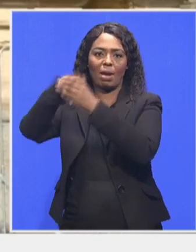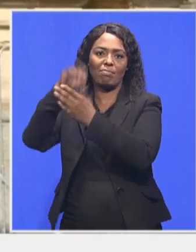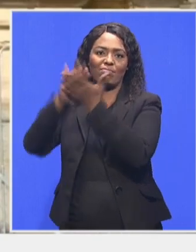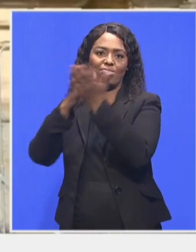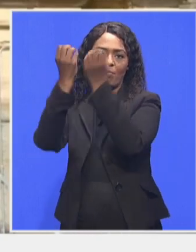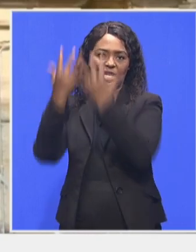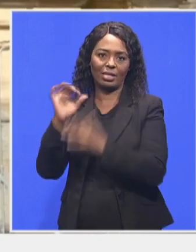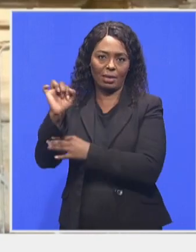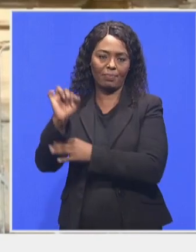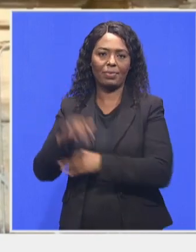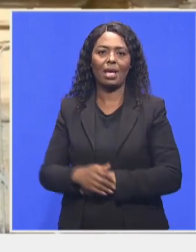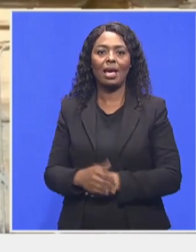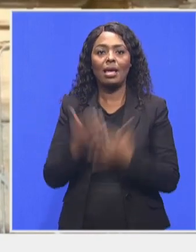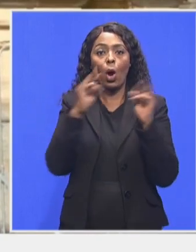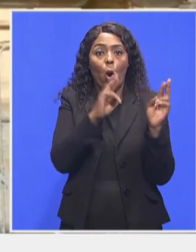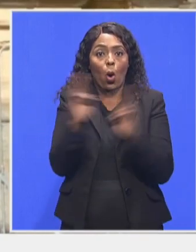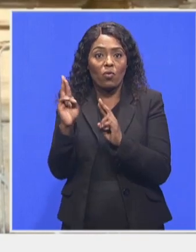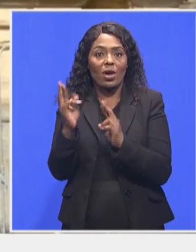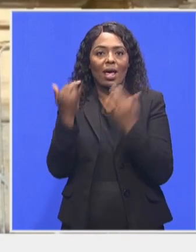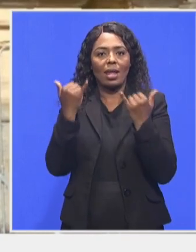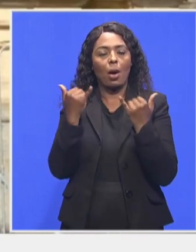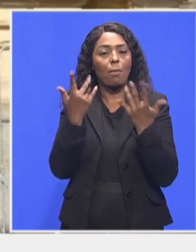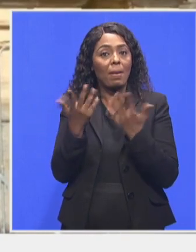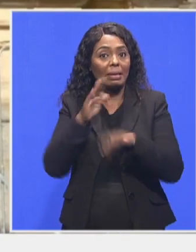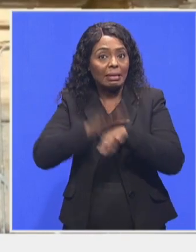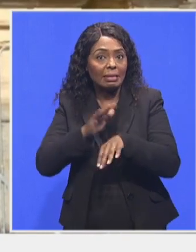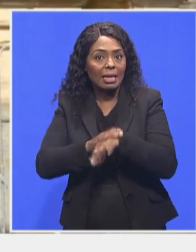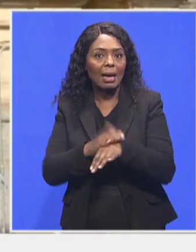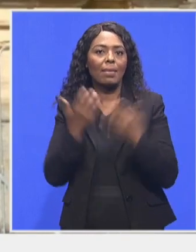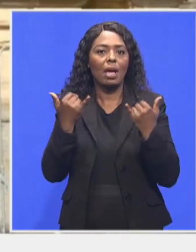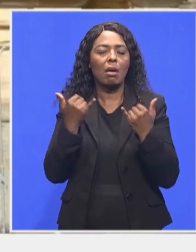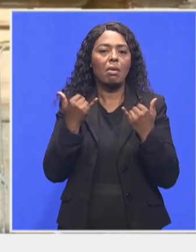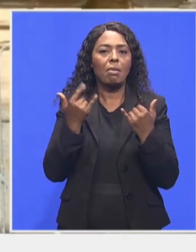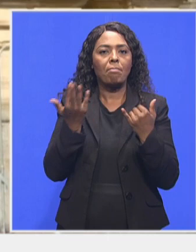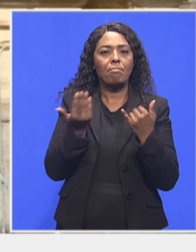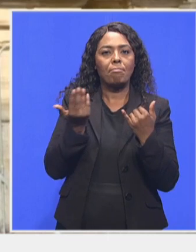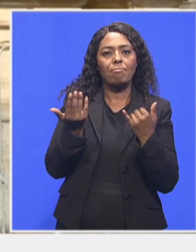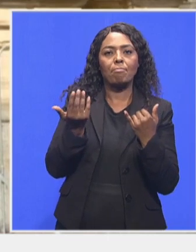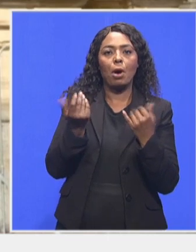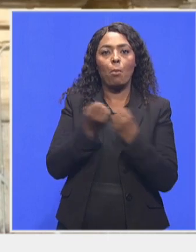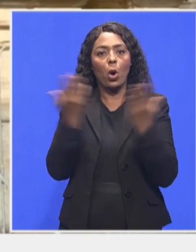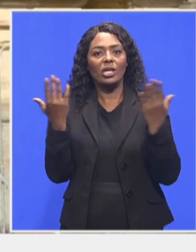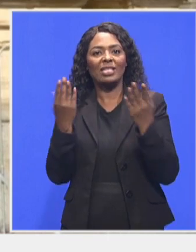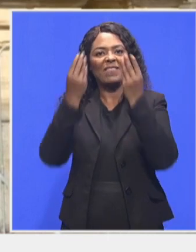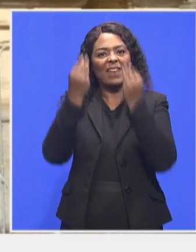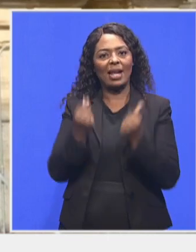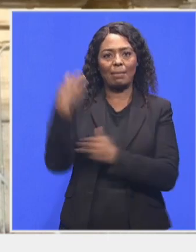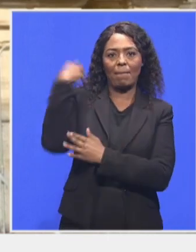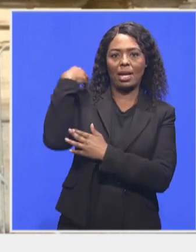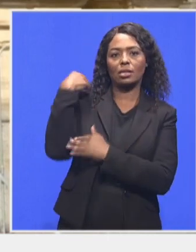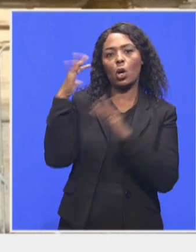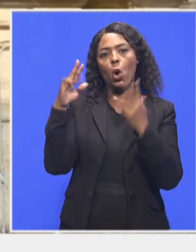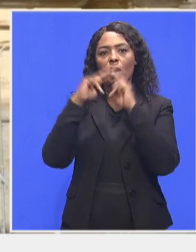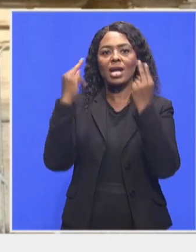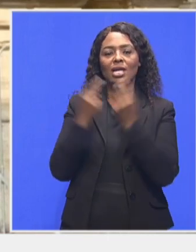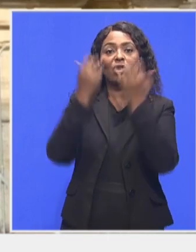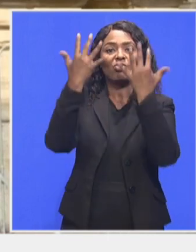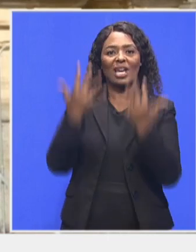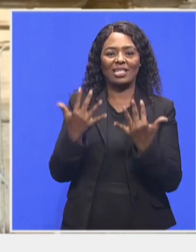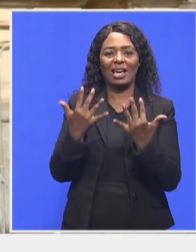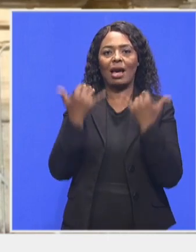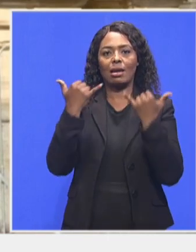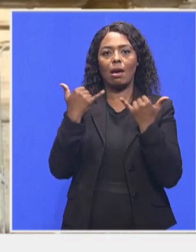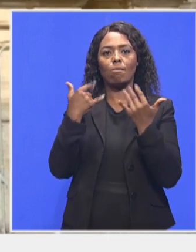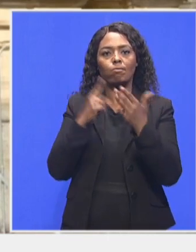detail, hopefully, on that. Although at the moment, it seems as though the Finance Minister or National Treasury haven't really gone out